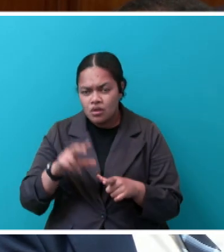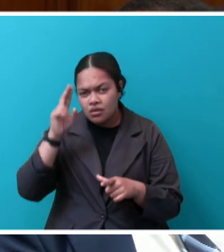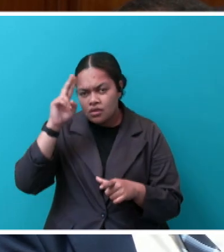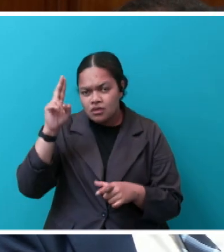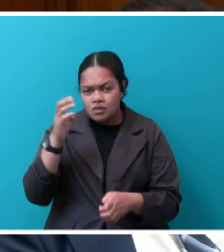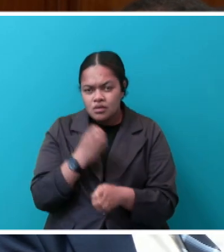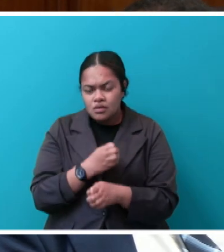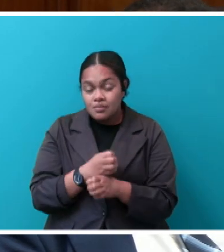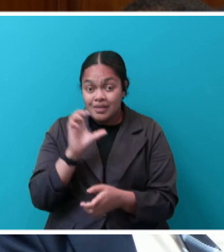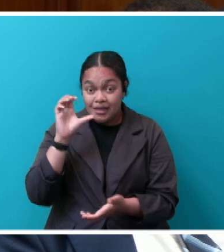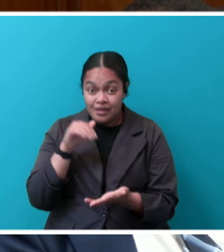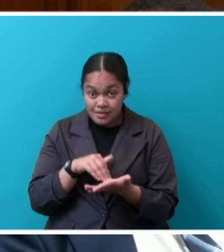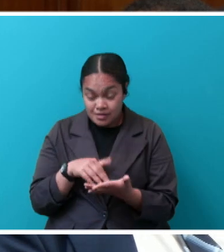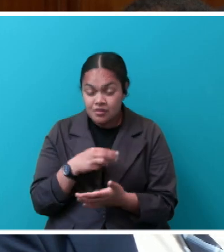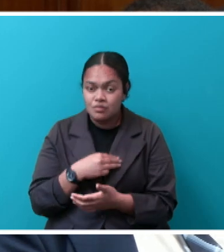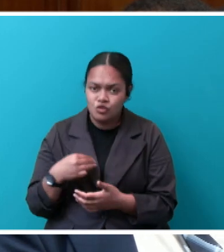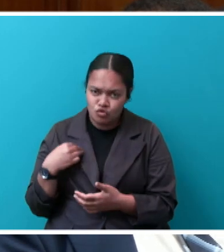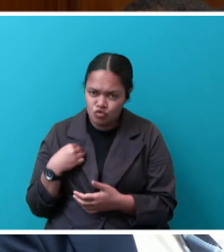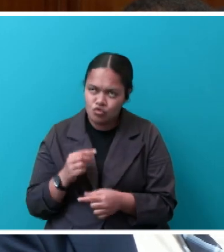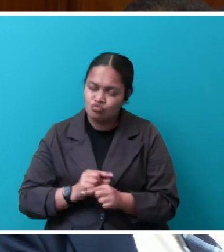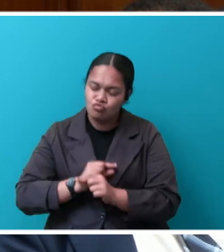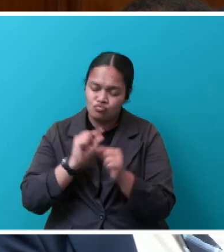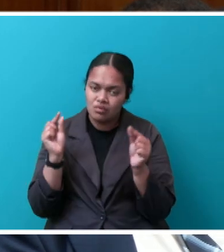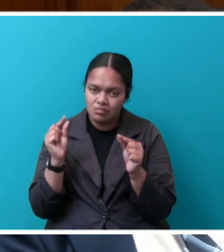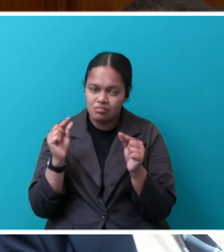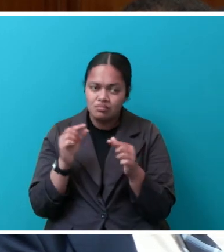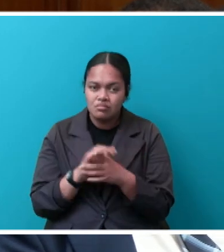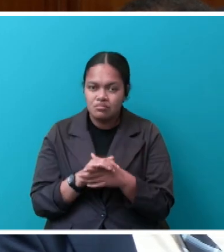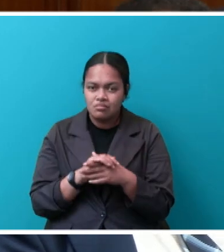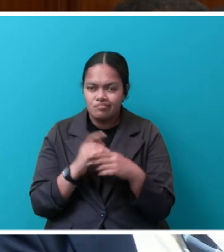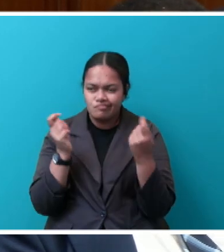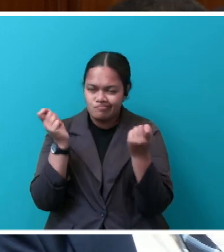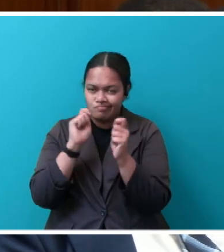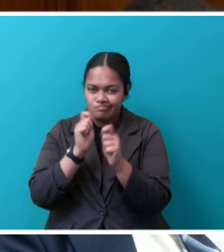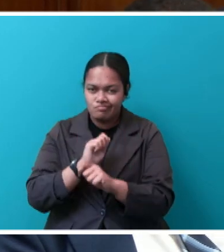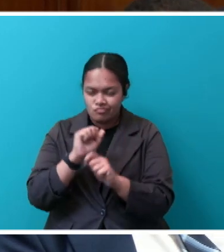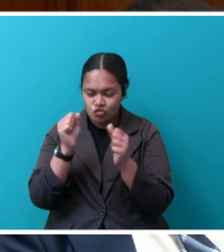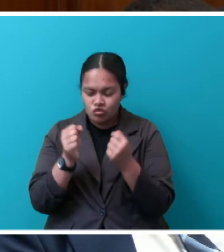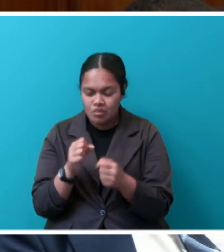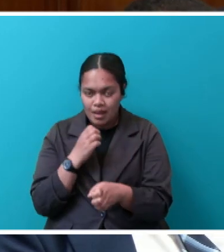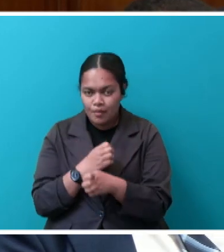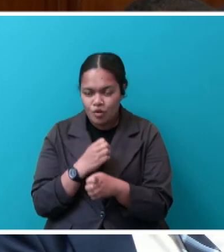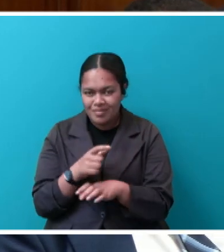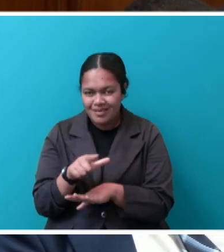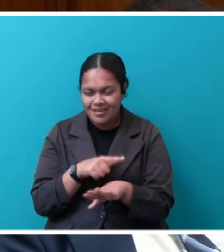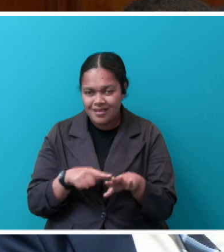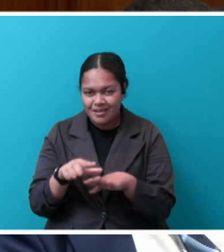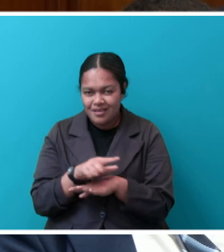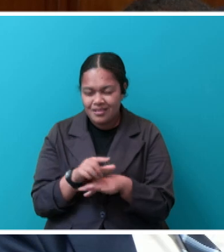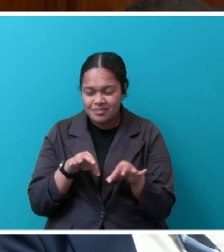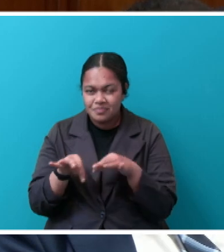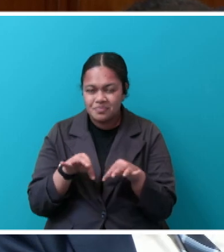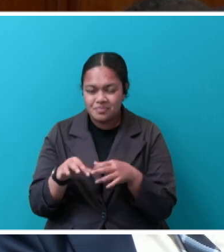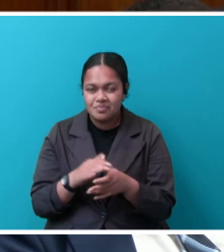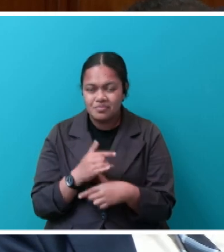Employment Center, the ministry has made great strides in reshaping the employment landscape.